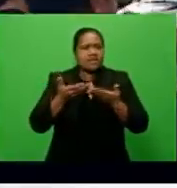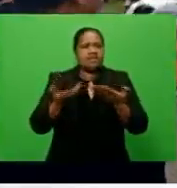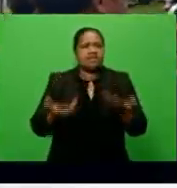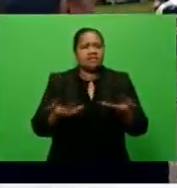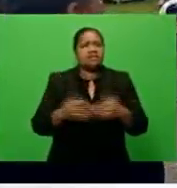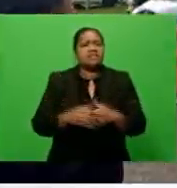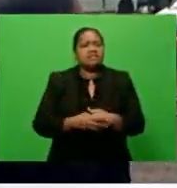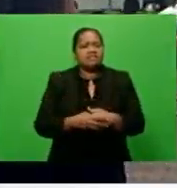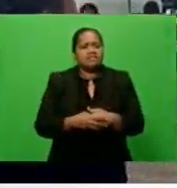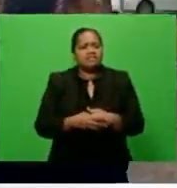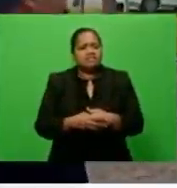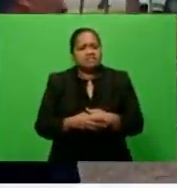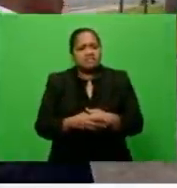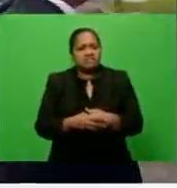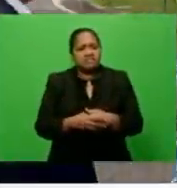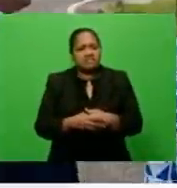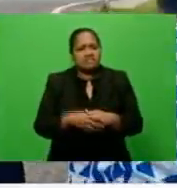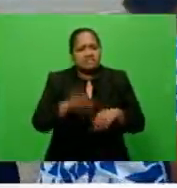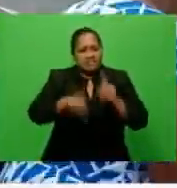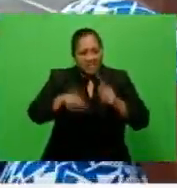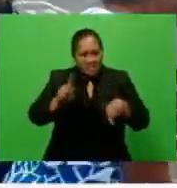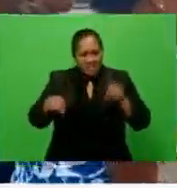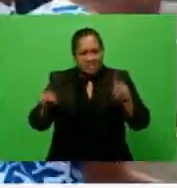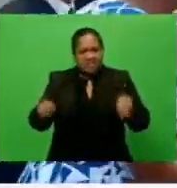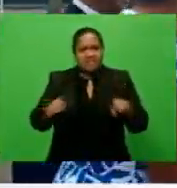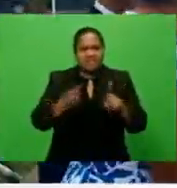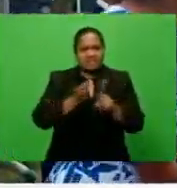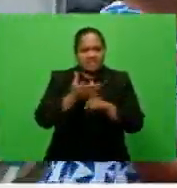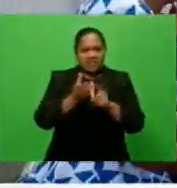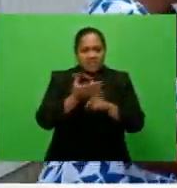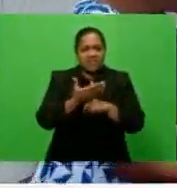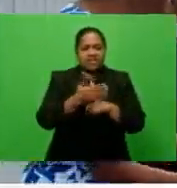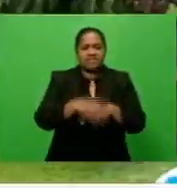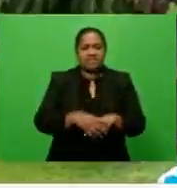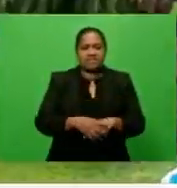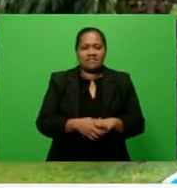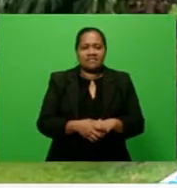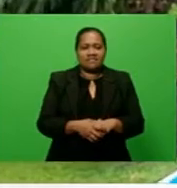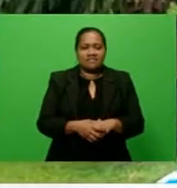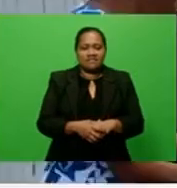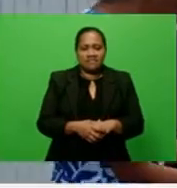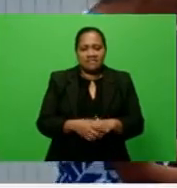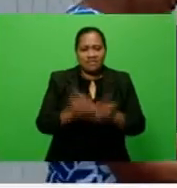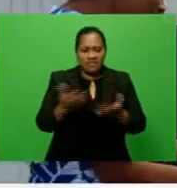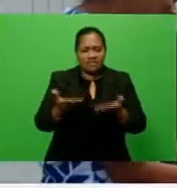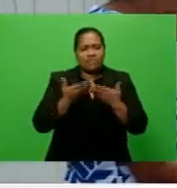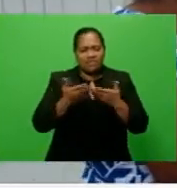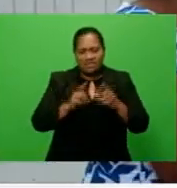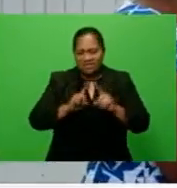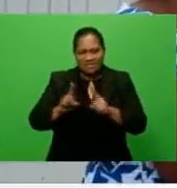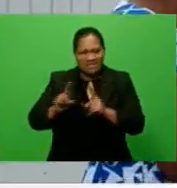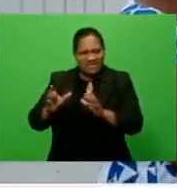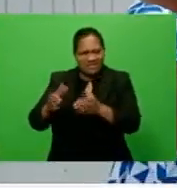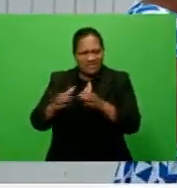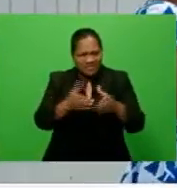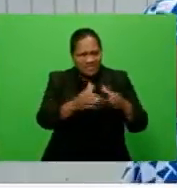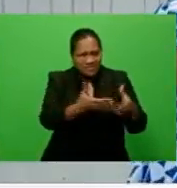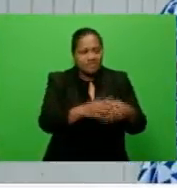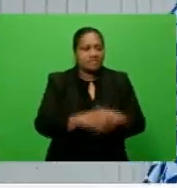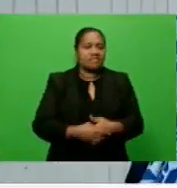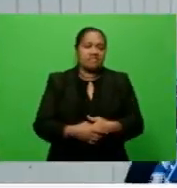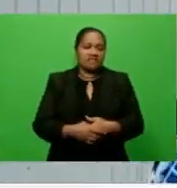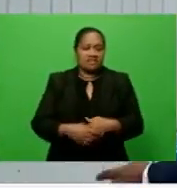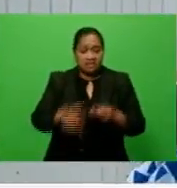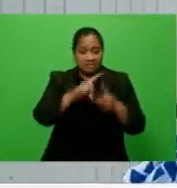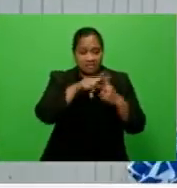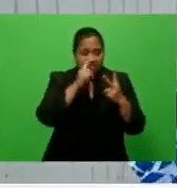look and inclusiveness into the party since we came in from the People's Democratic Party. Thambuya's lawyer Adishna Ryan says they are